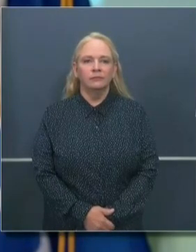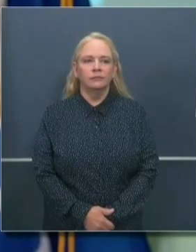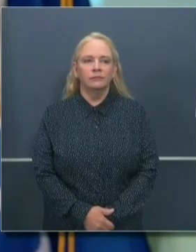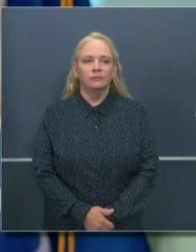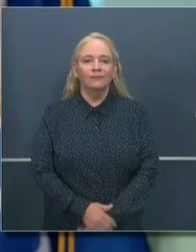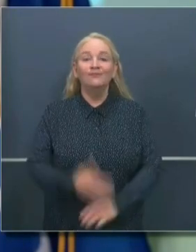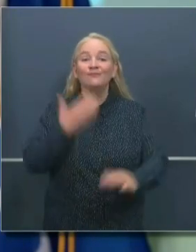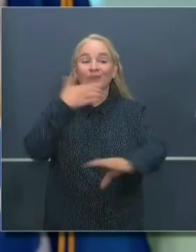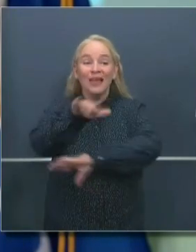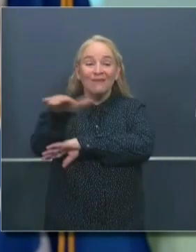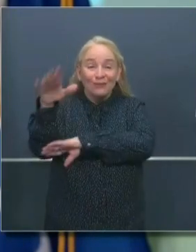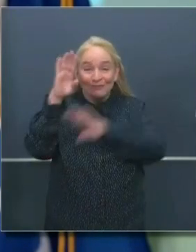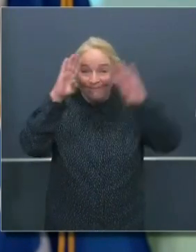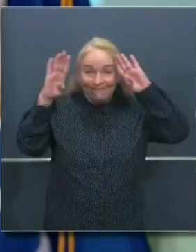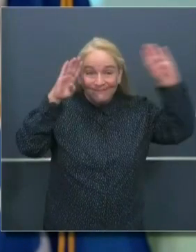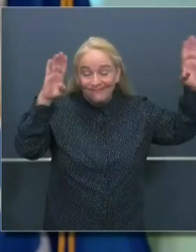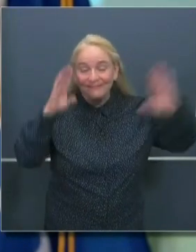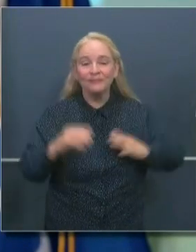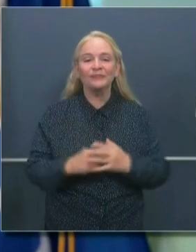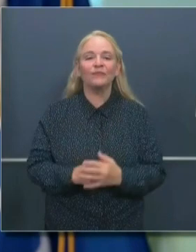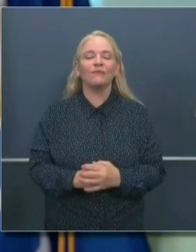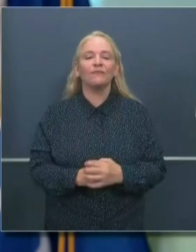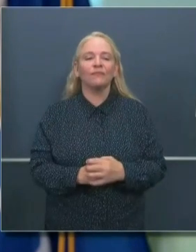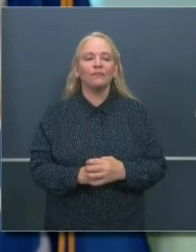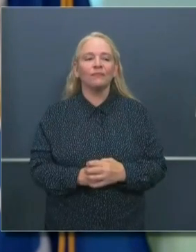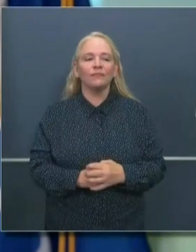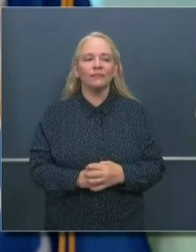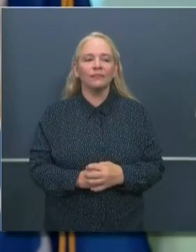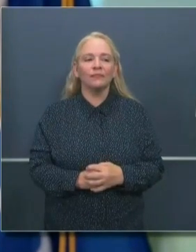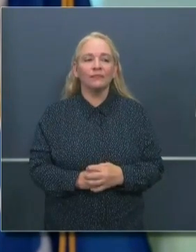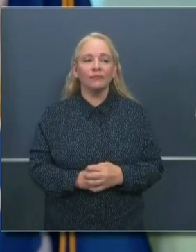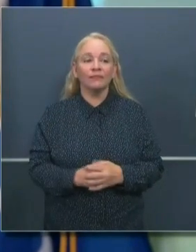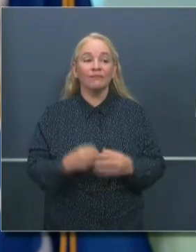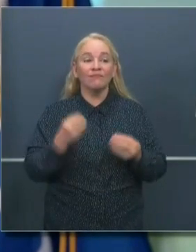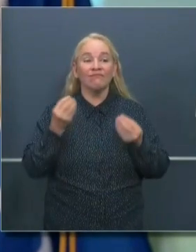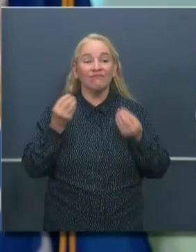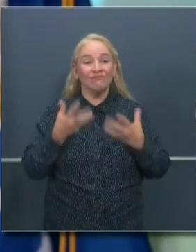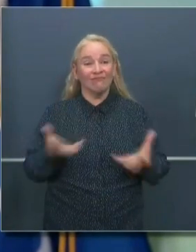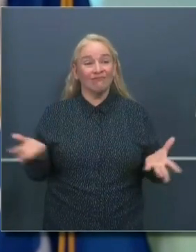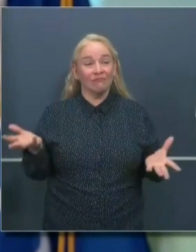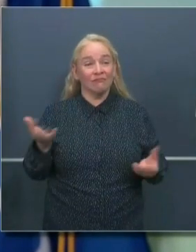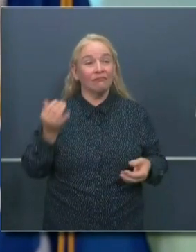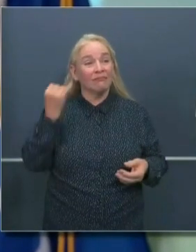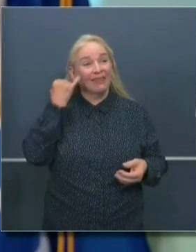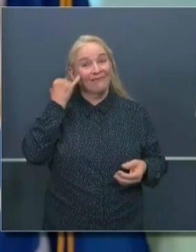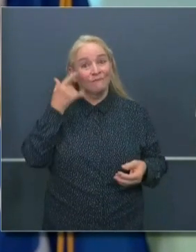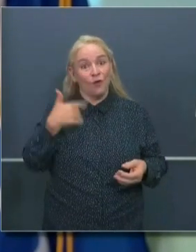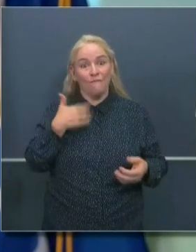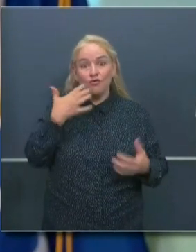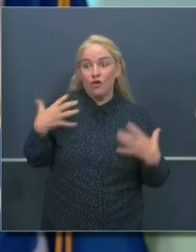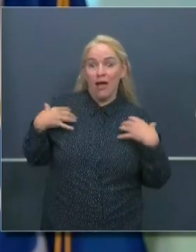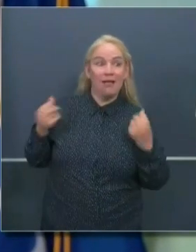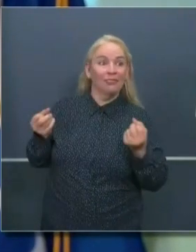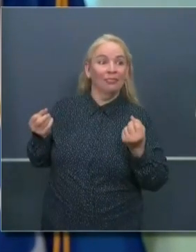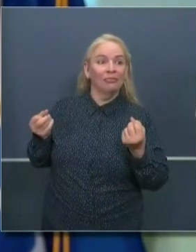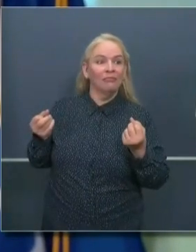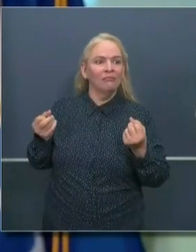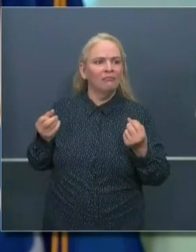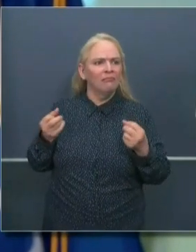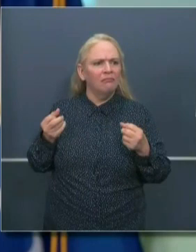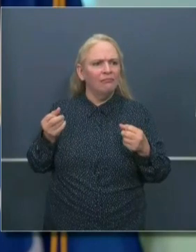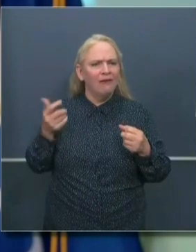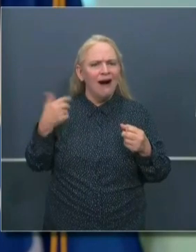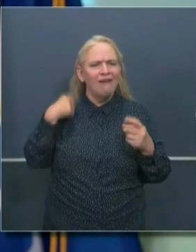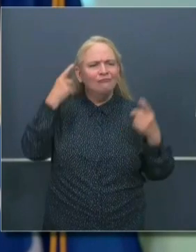Good afternoon, everybody. It has been said that if you have your health, you have a million dreams. If you don't have your